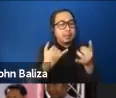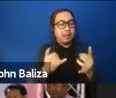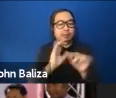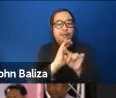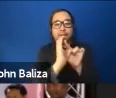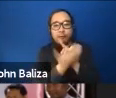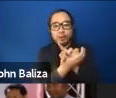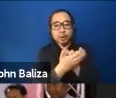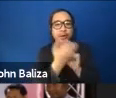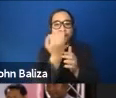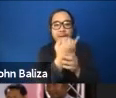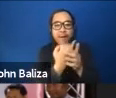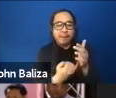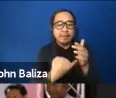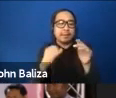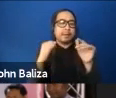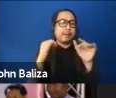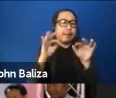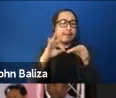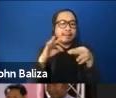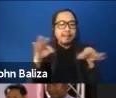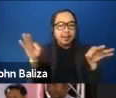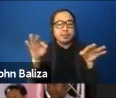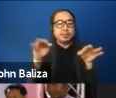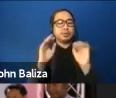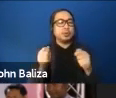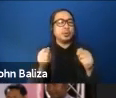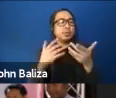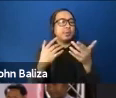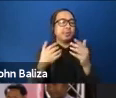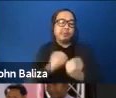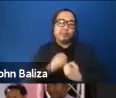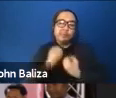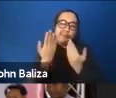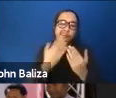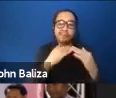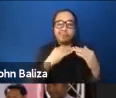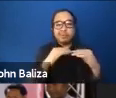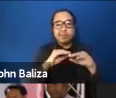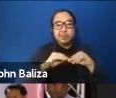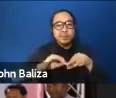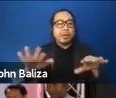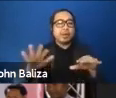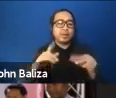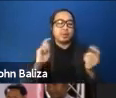and language to communicate those the change that we want,